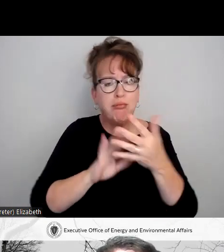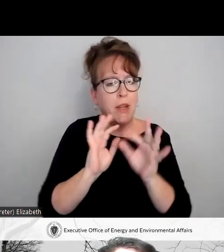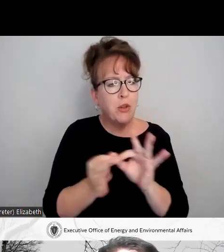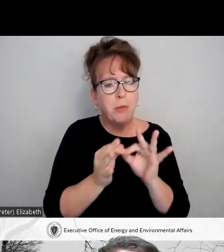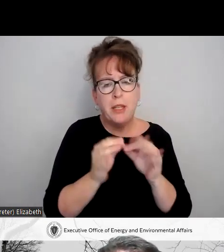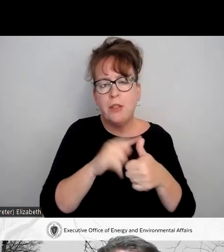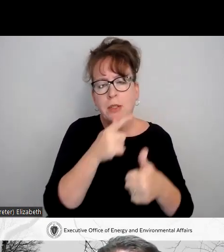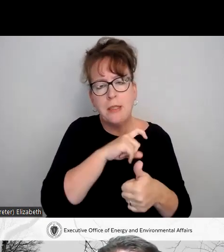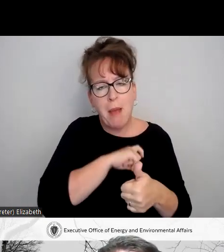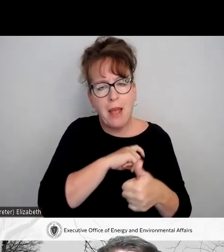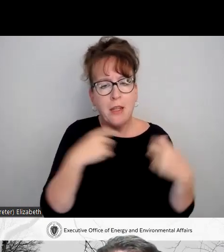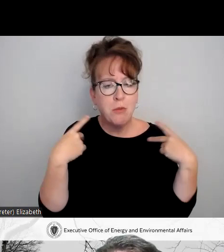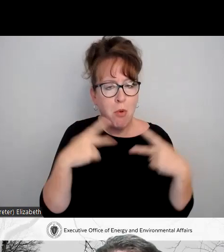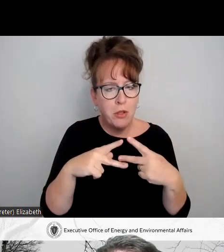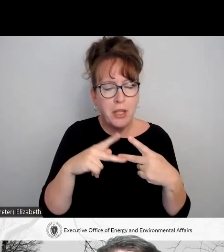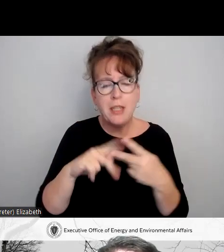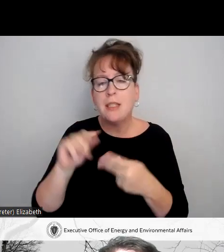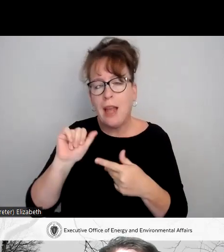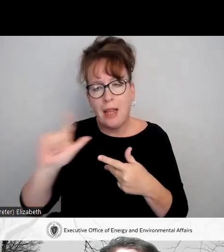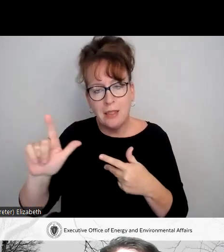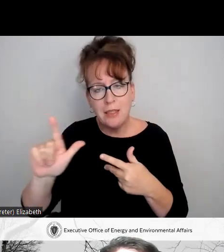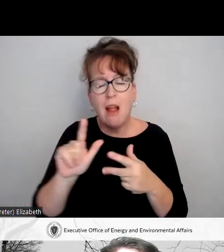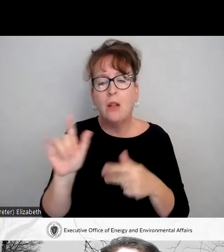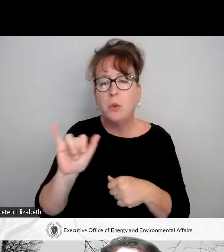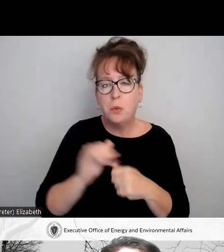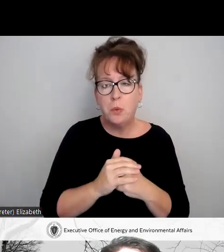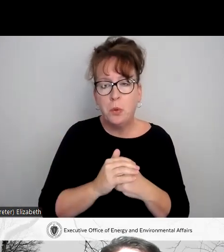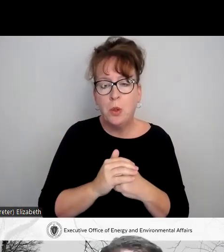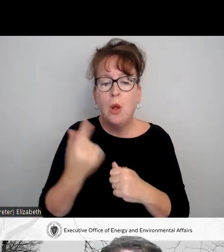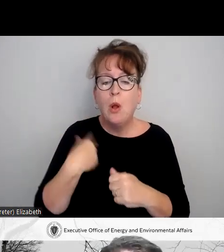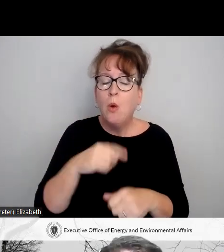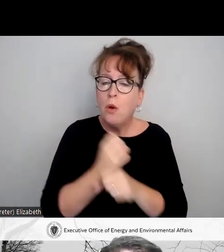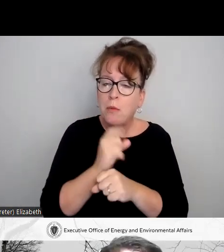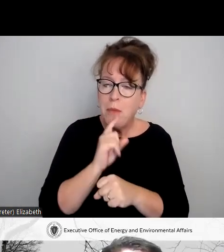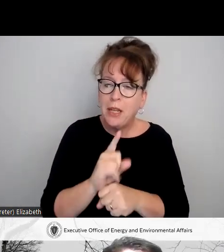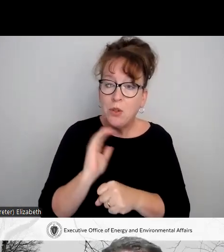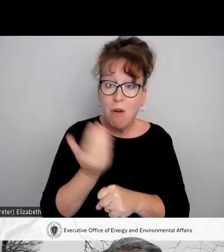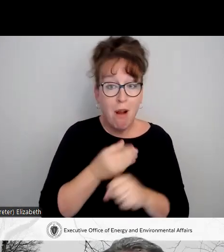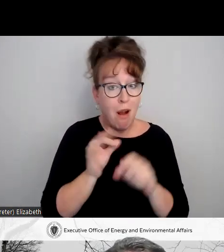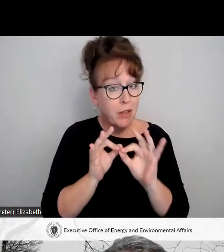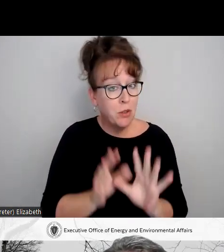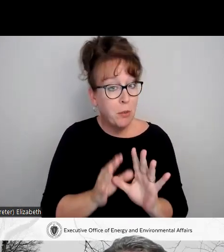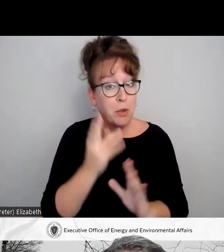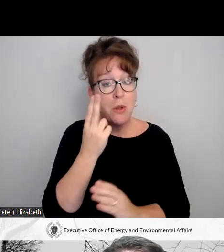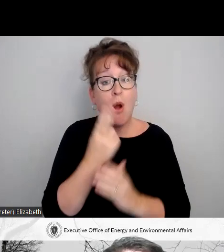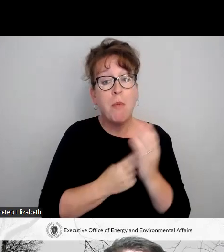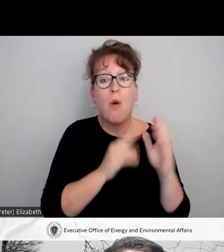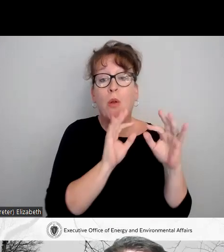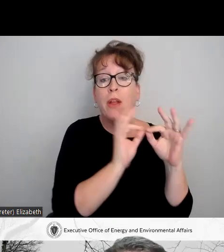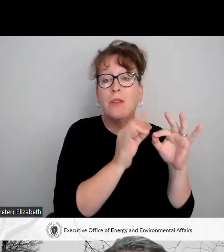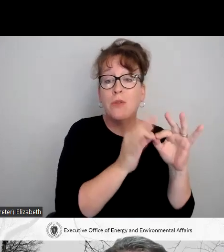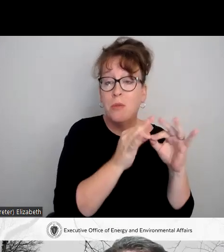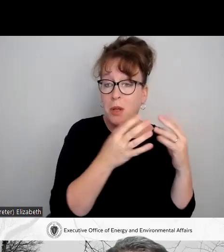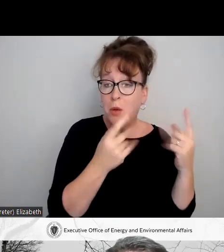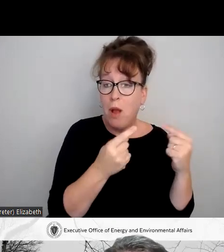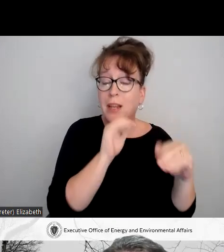Portuguese, and an ASL interpreter. We are making sure that our interpreters both are interpreting